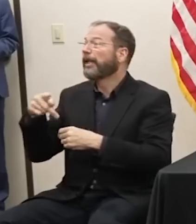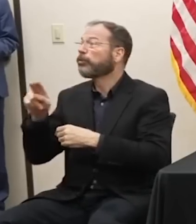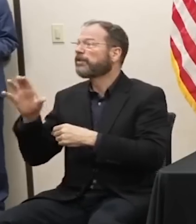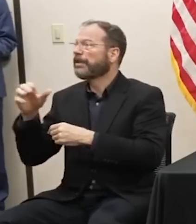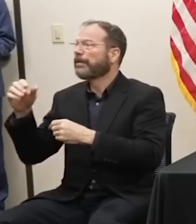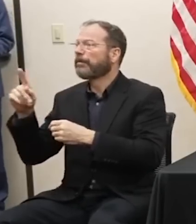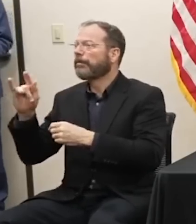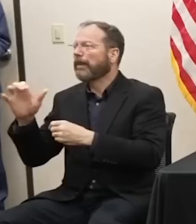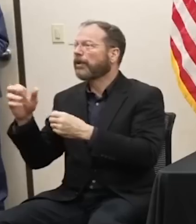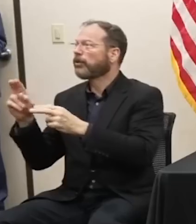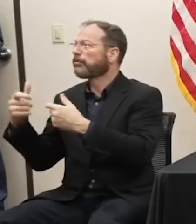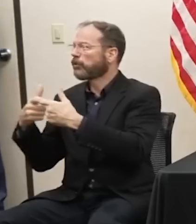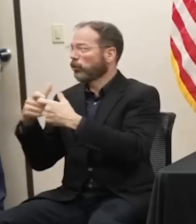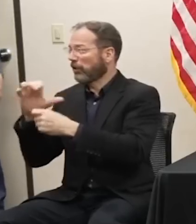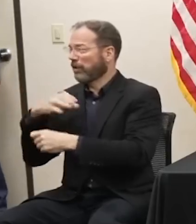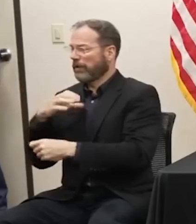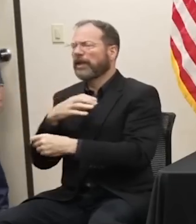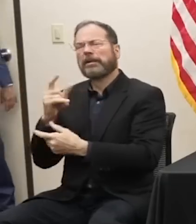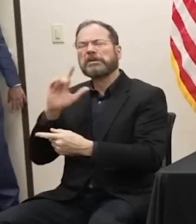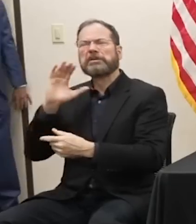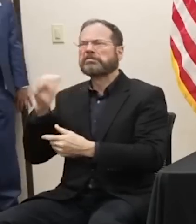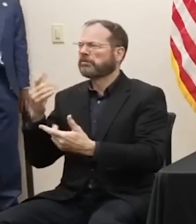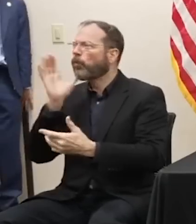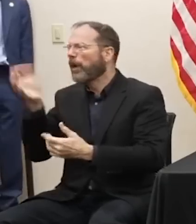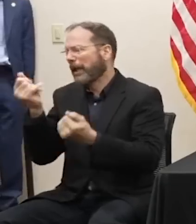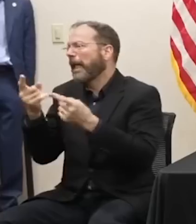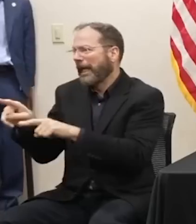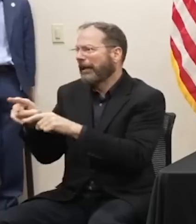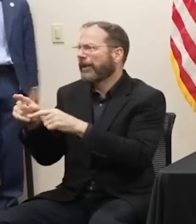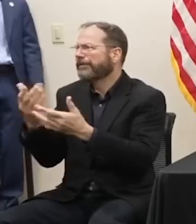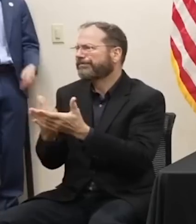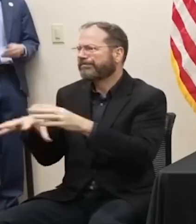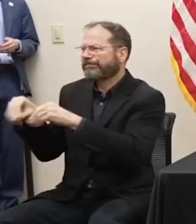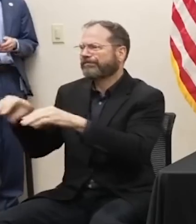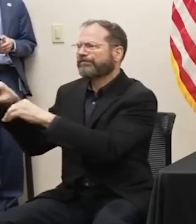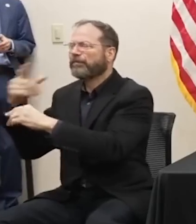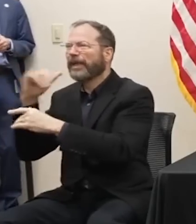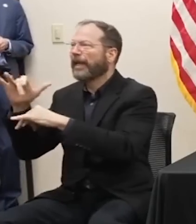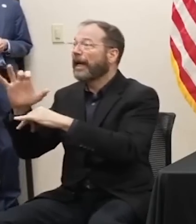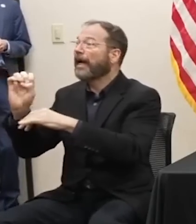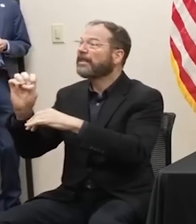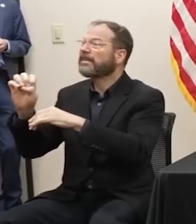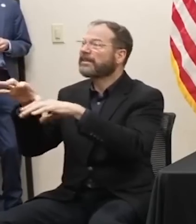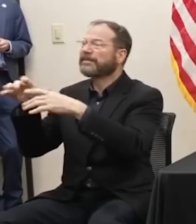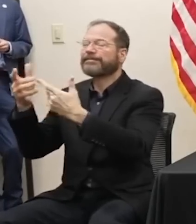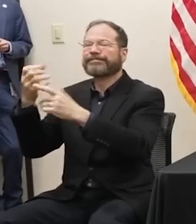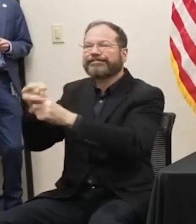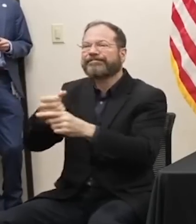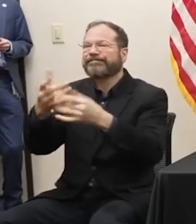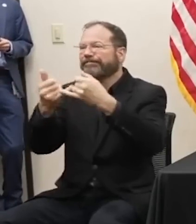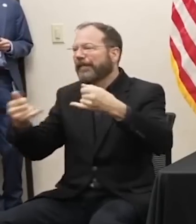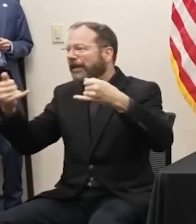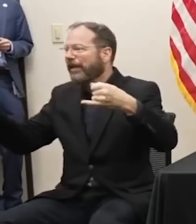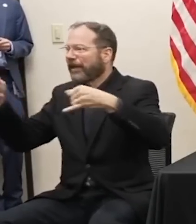Commission expects to see some local outages as a result of icing of electric infrastructure and power